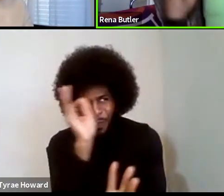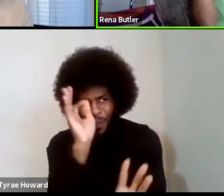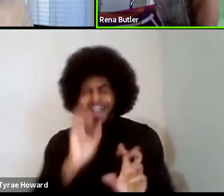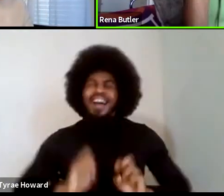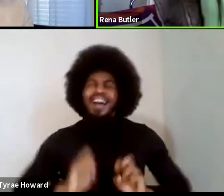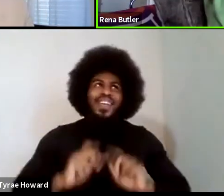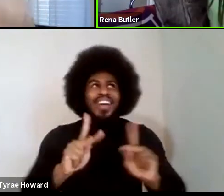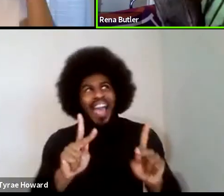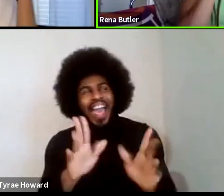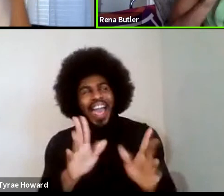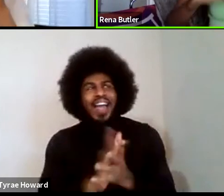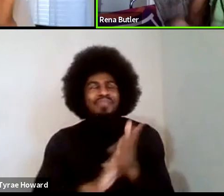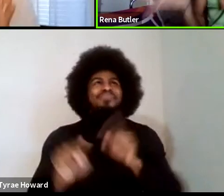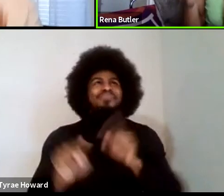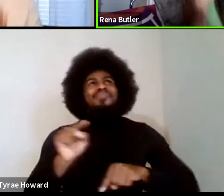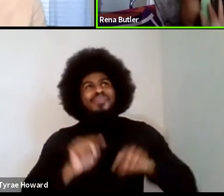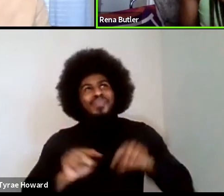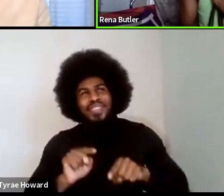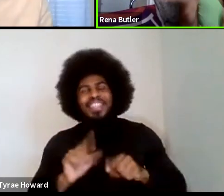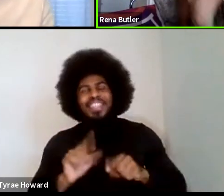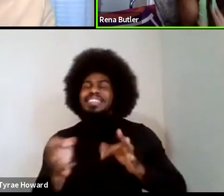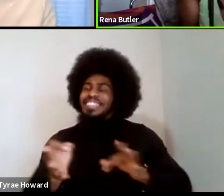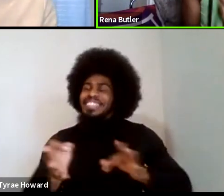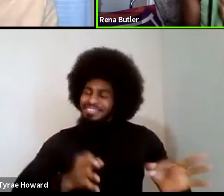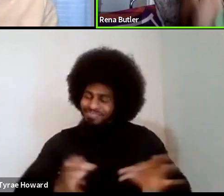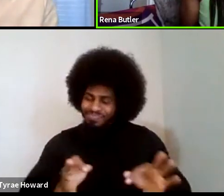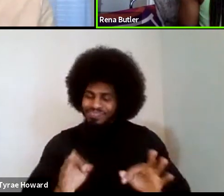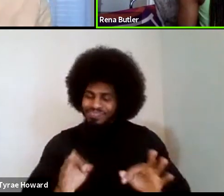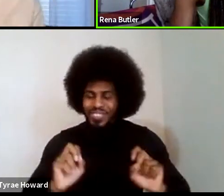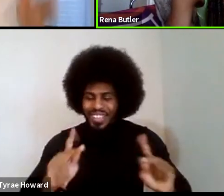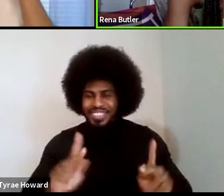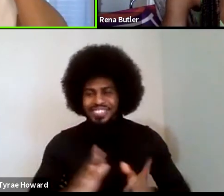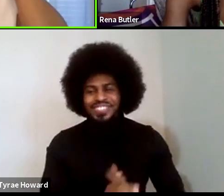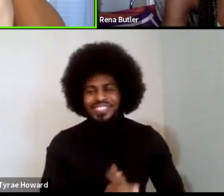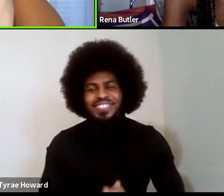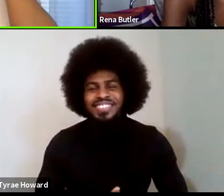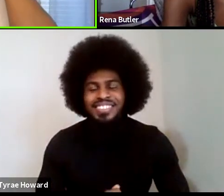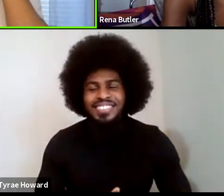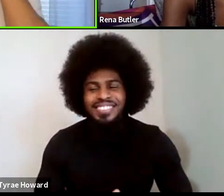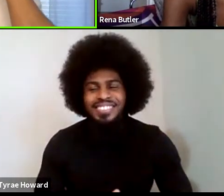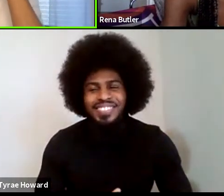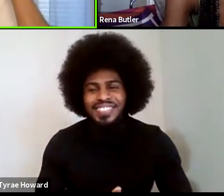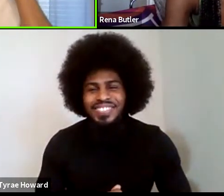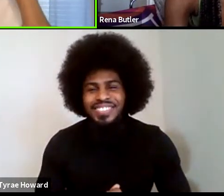Okay. Let me get myself together. So.